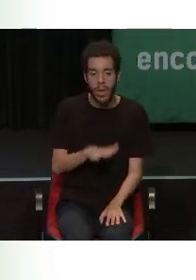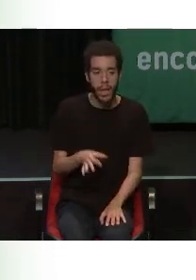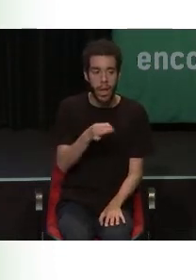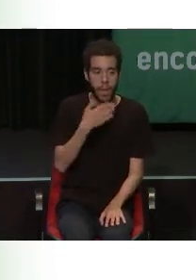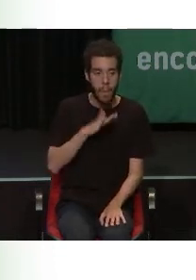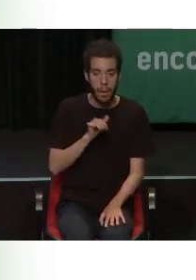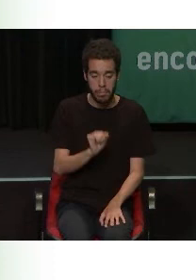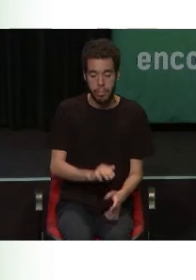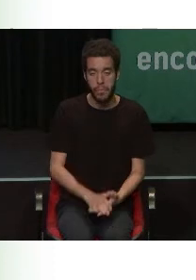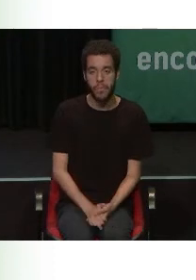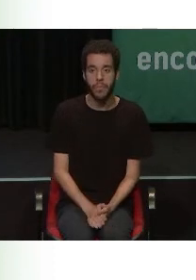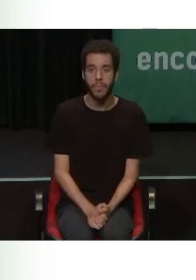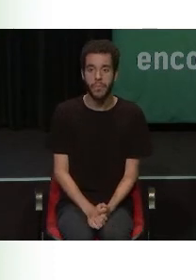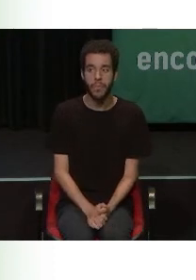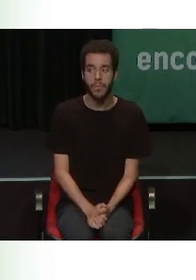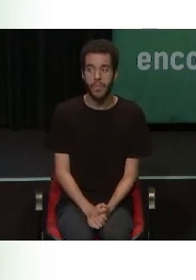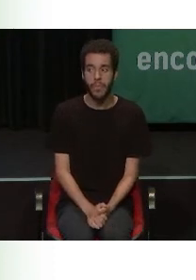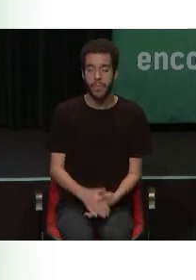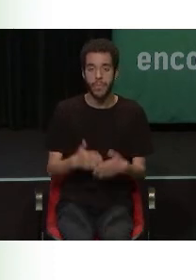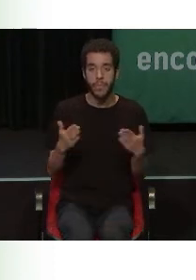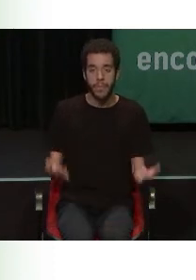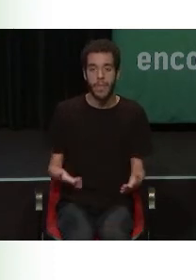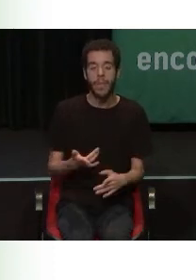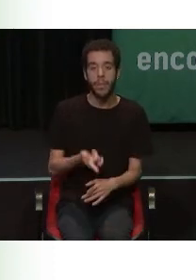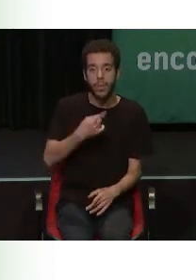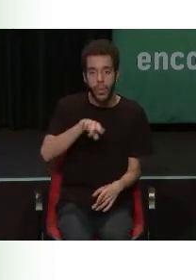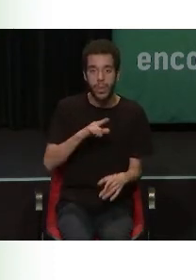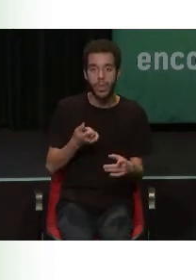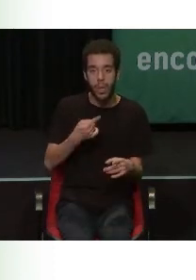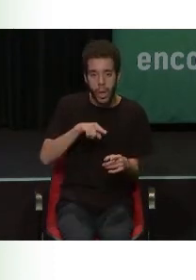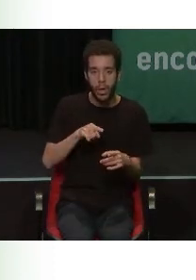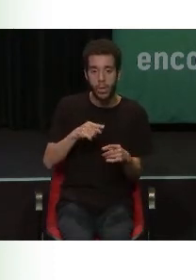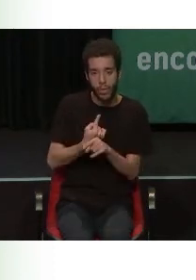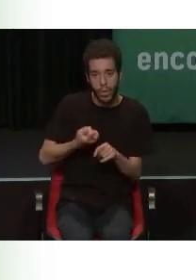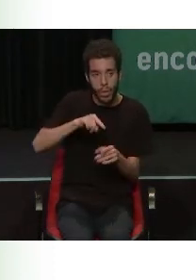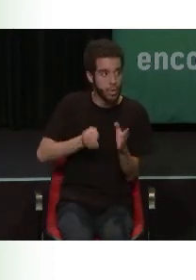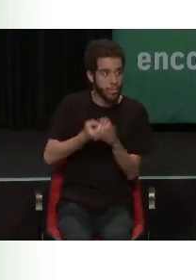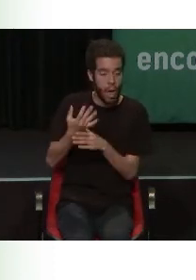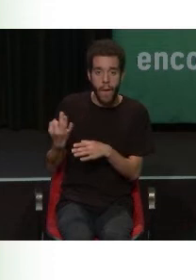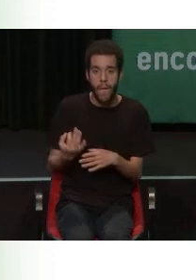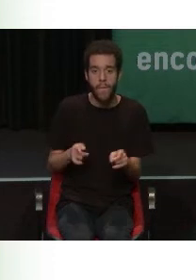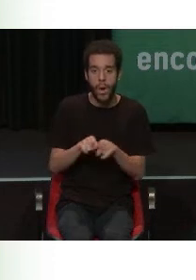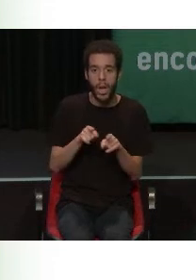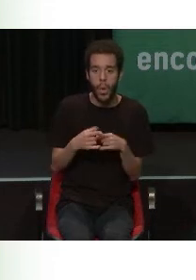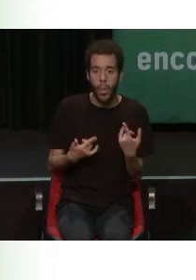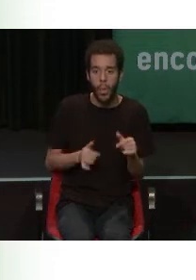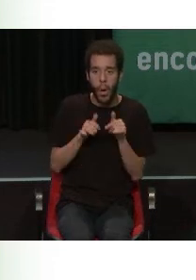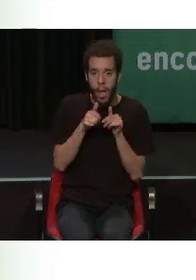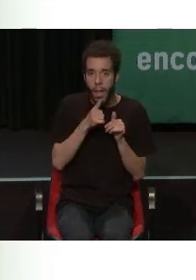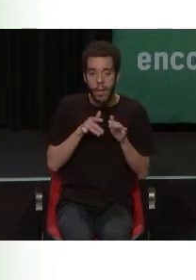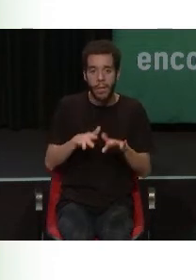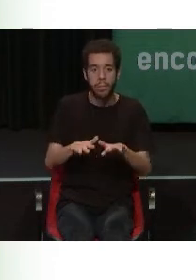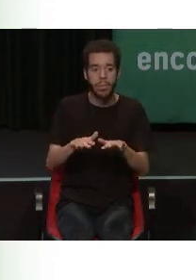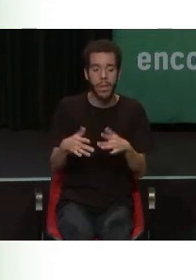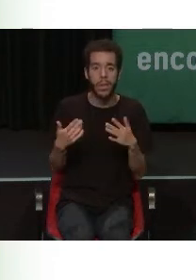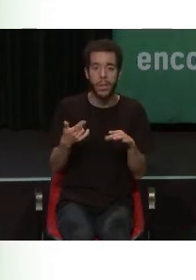that all the mice that we generated had what we call the pre-leukemic phenotype. So there